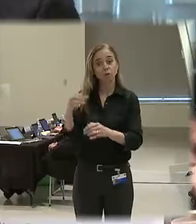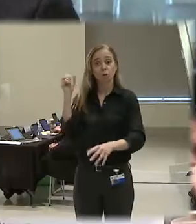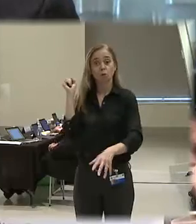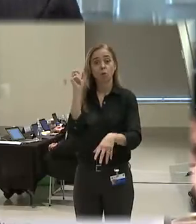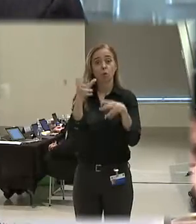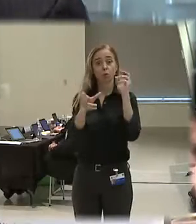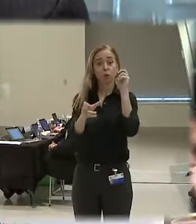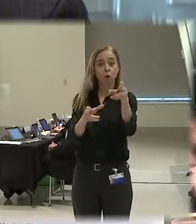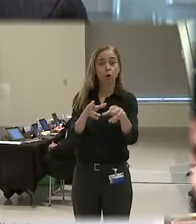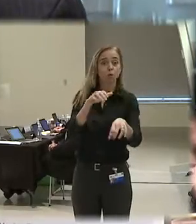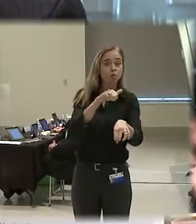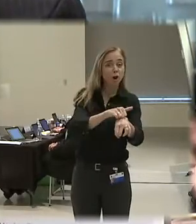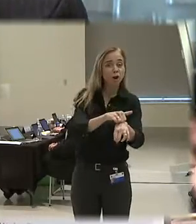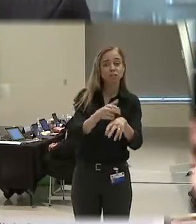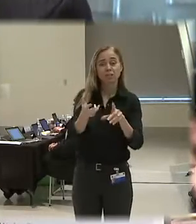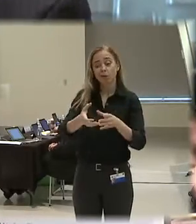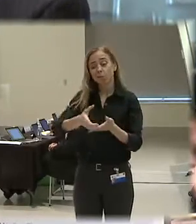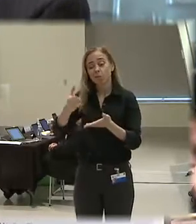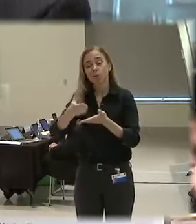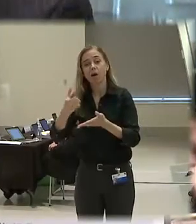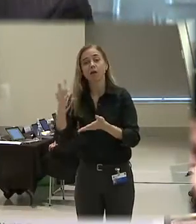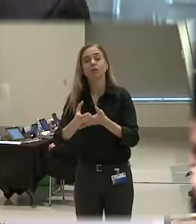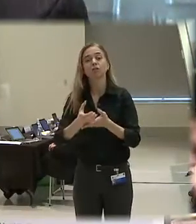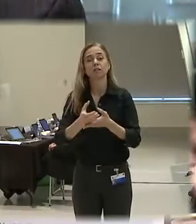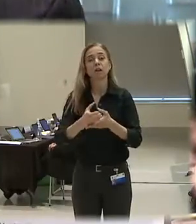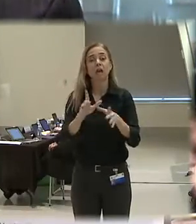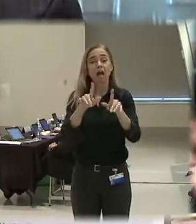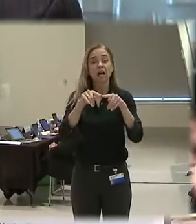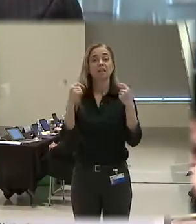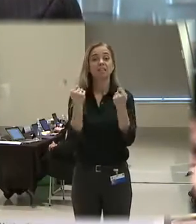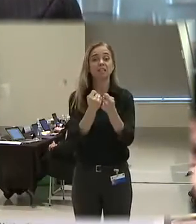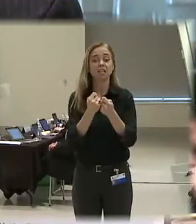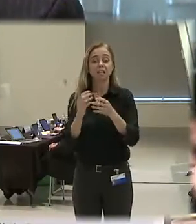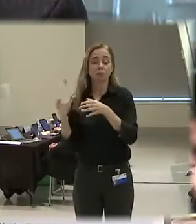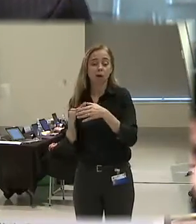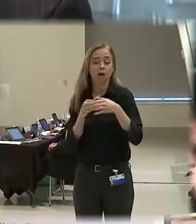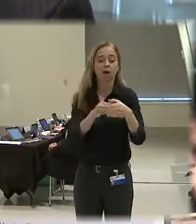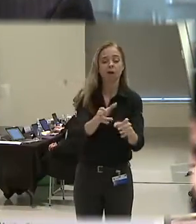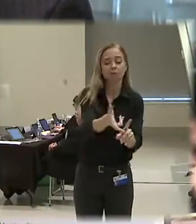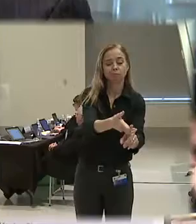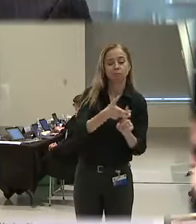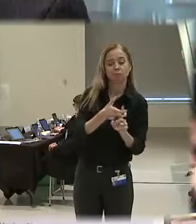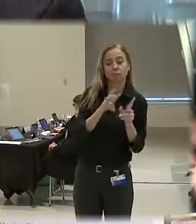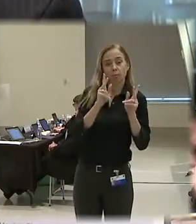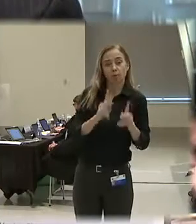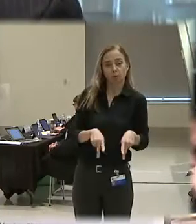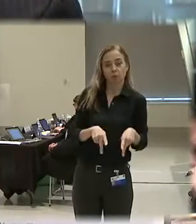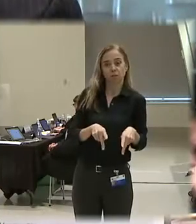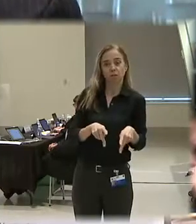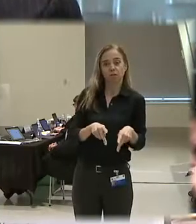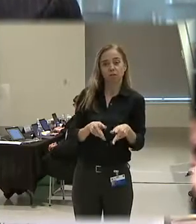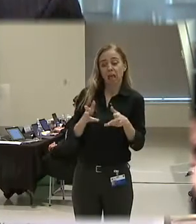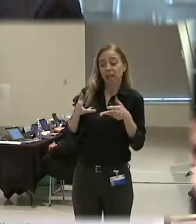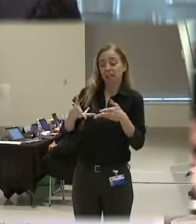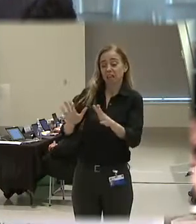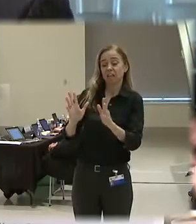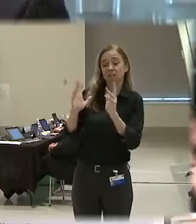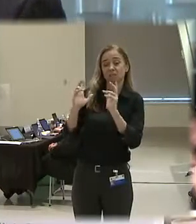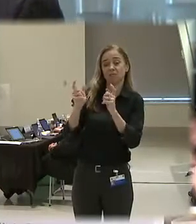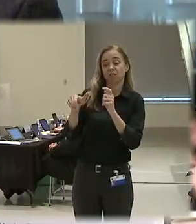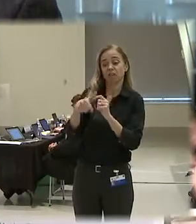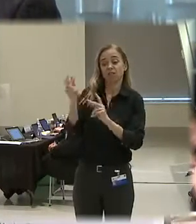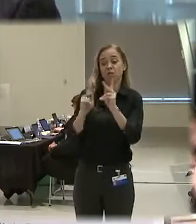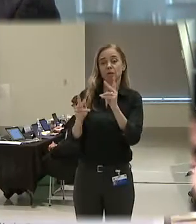or bottles, extraction teams would remove that individual from the protest, and the rest of the protest would continue on